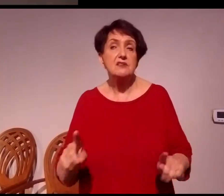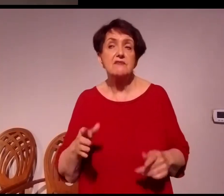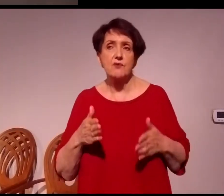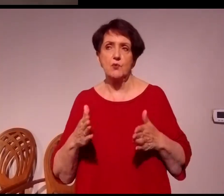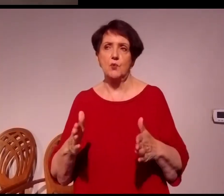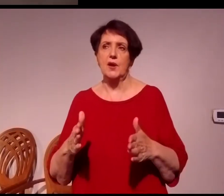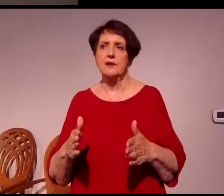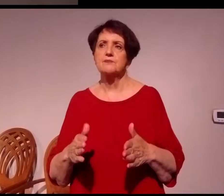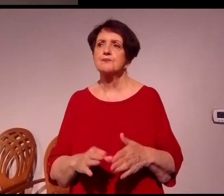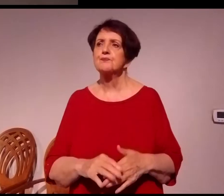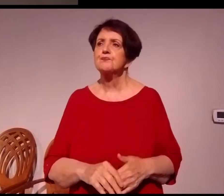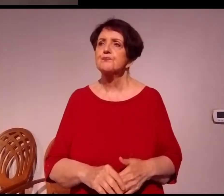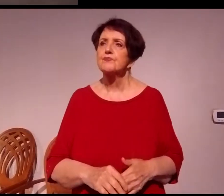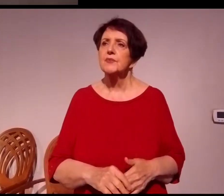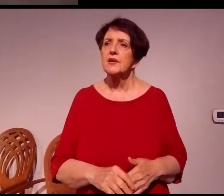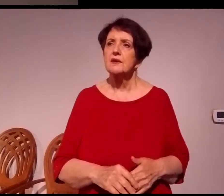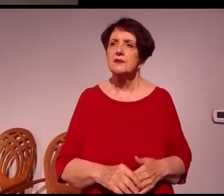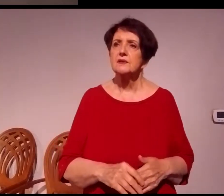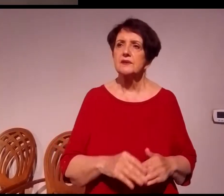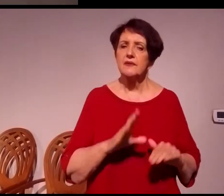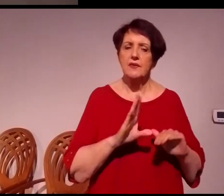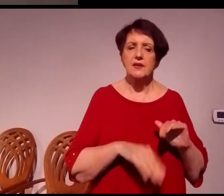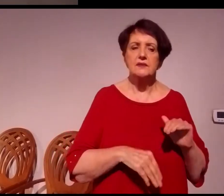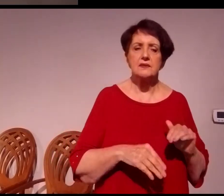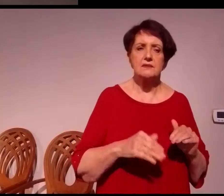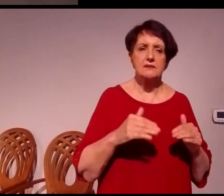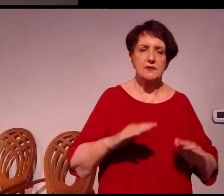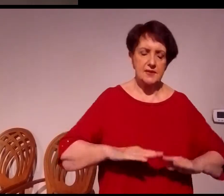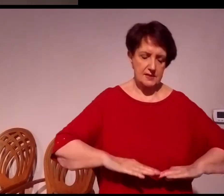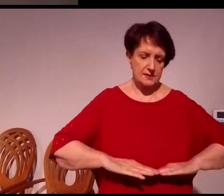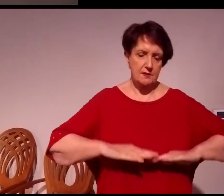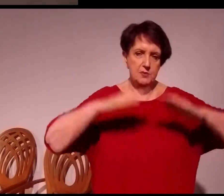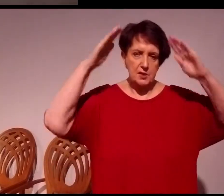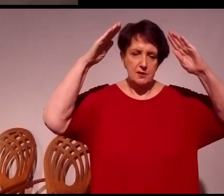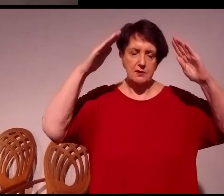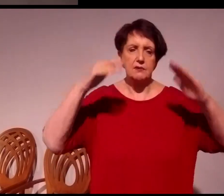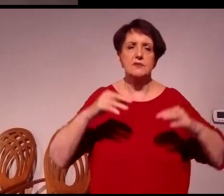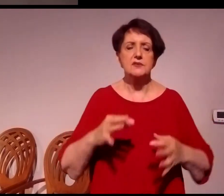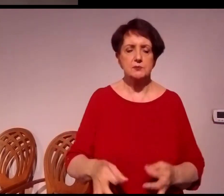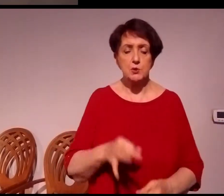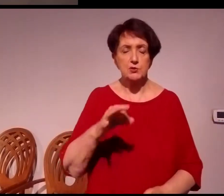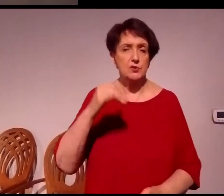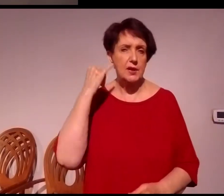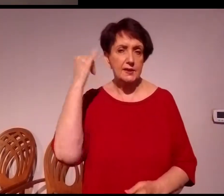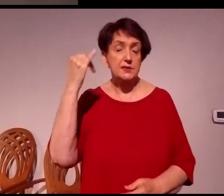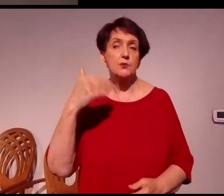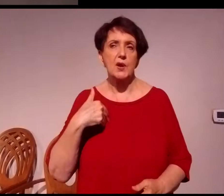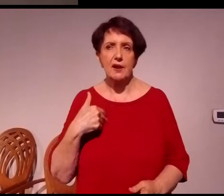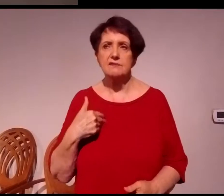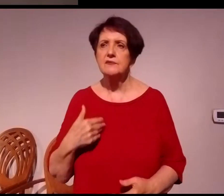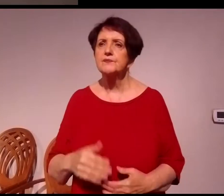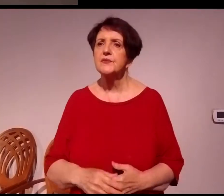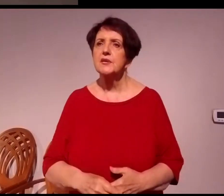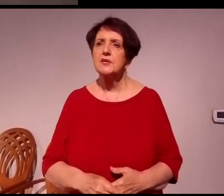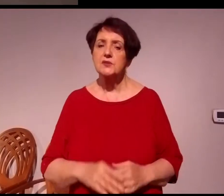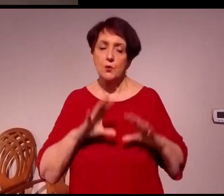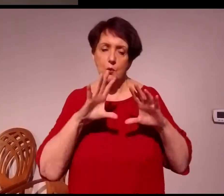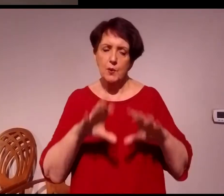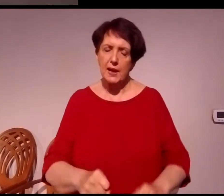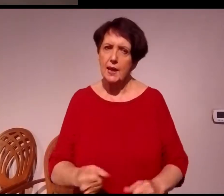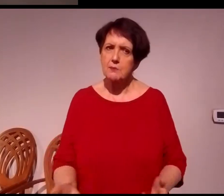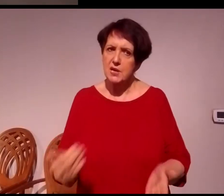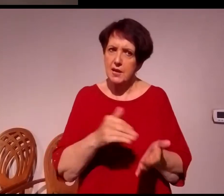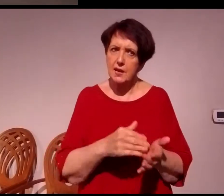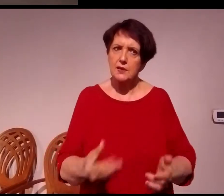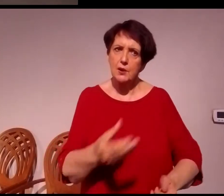this, enlightenment spiritual idea that we have. So when we reclaim our power,